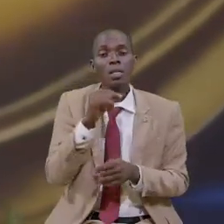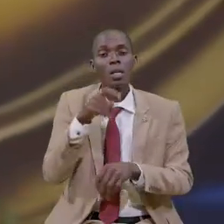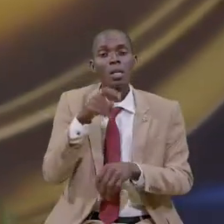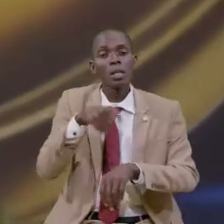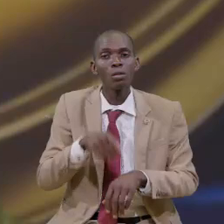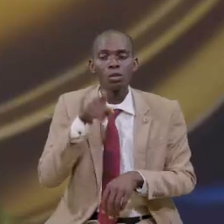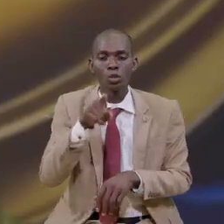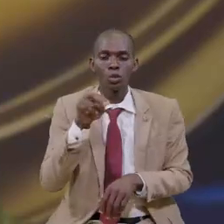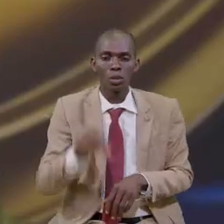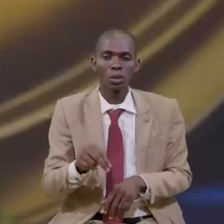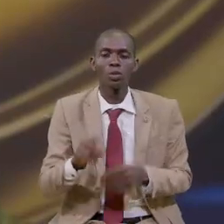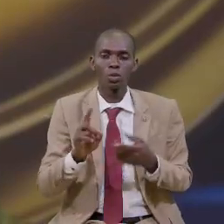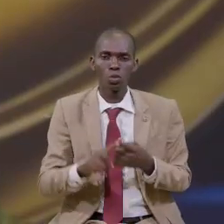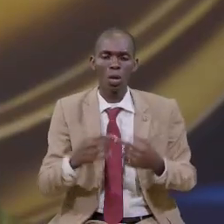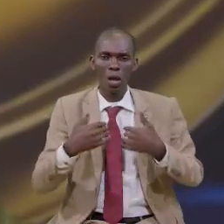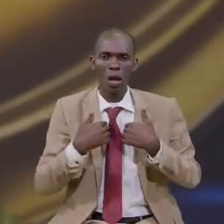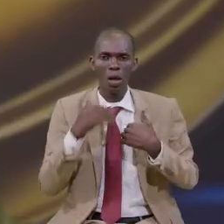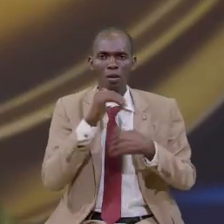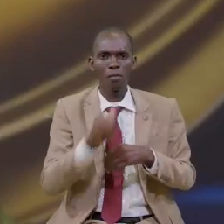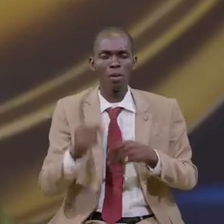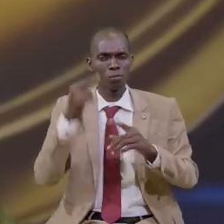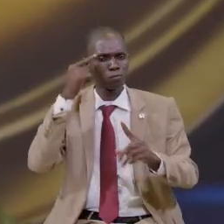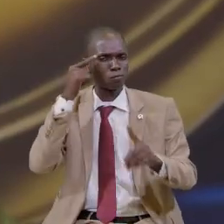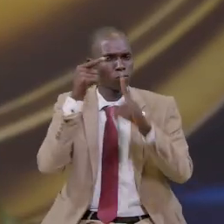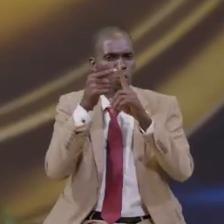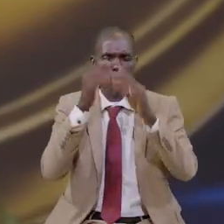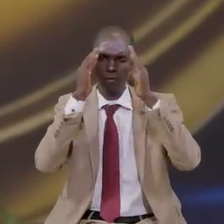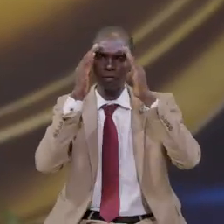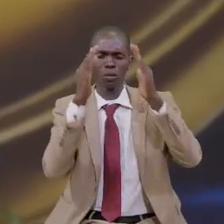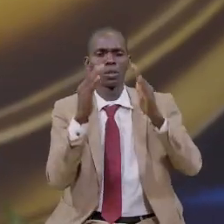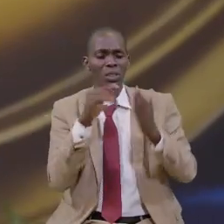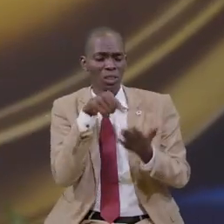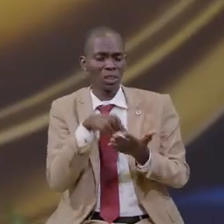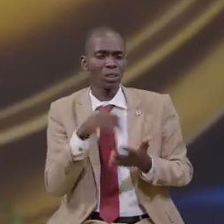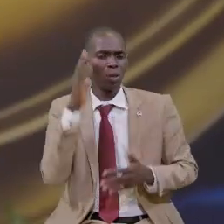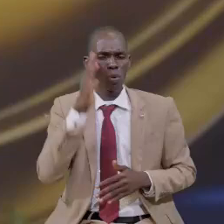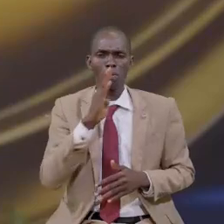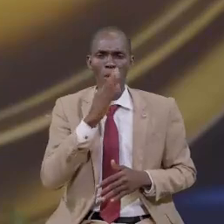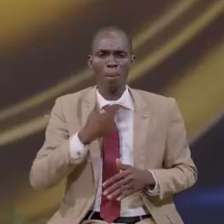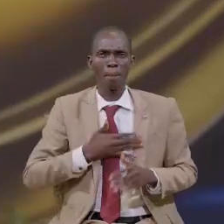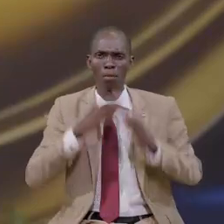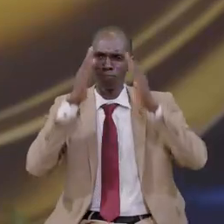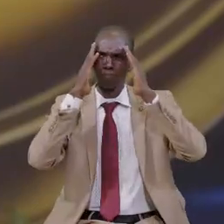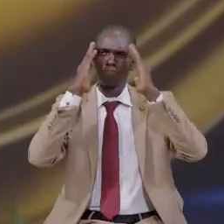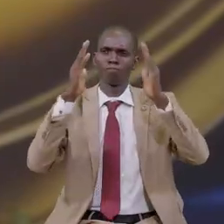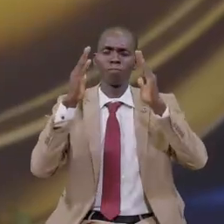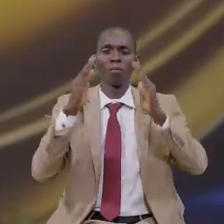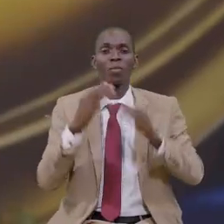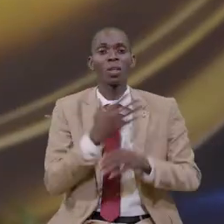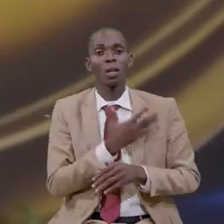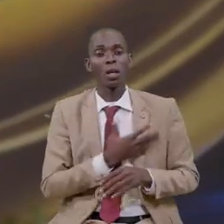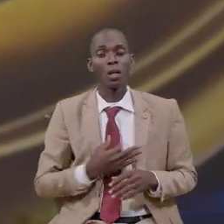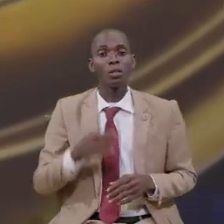priority. And you say, this will be my focus. This will be my attention. And so you come out. You don't